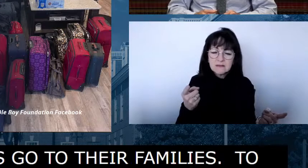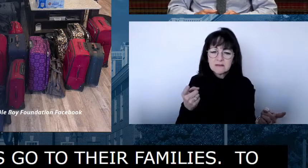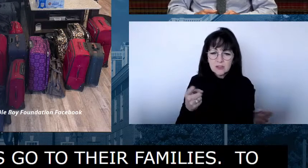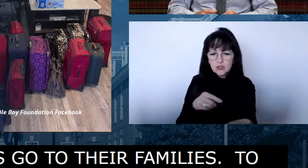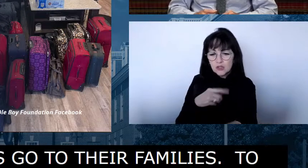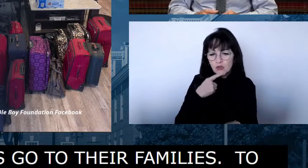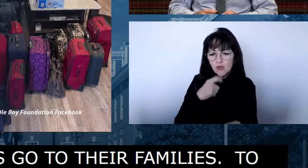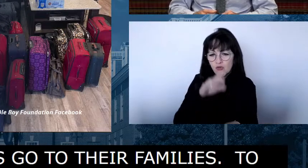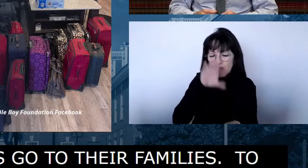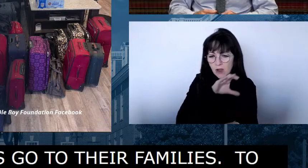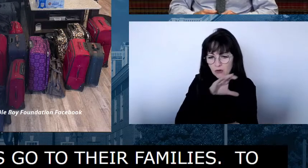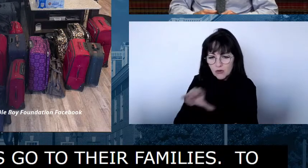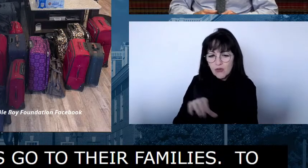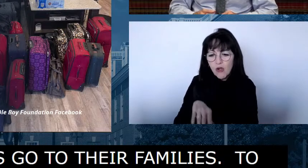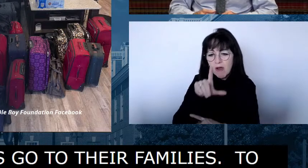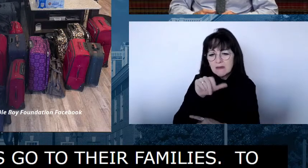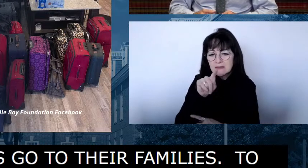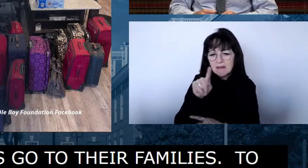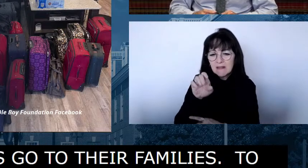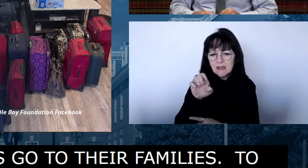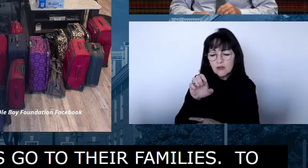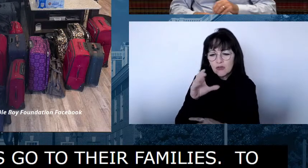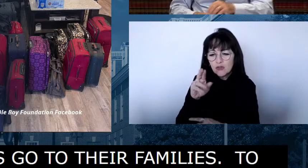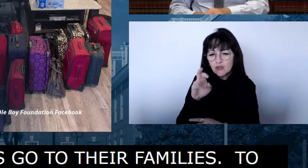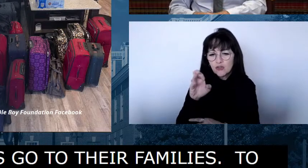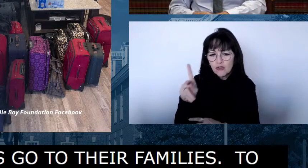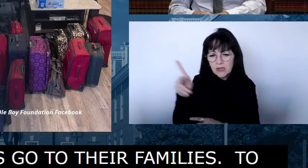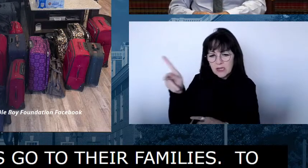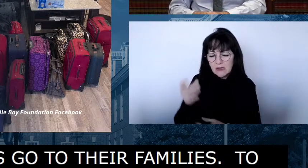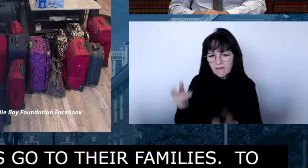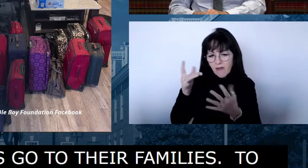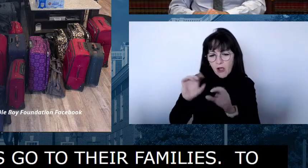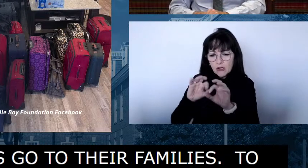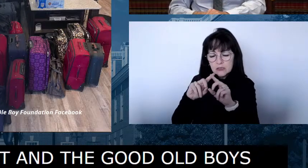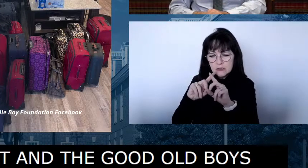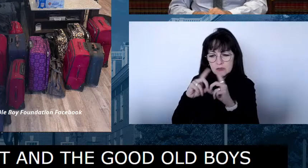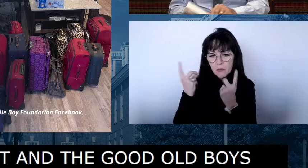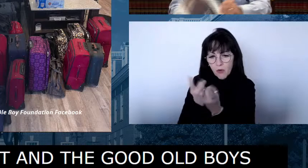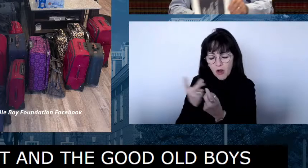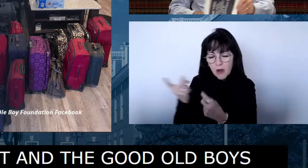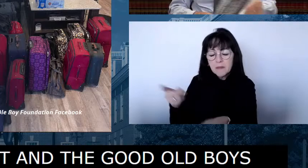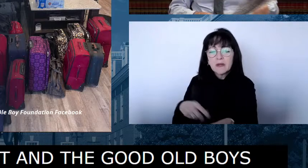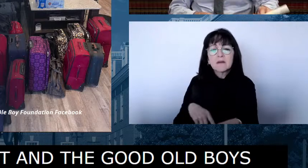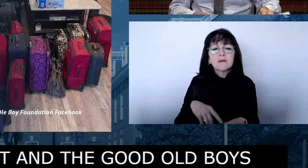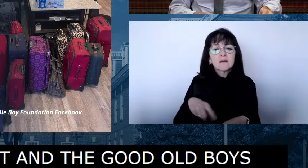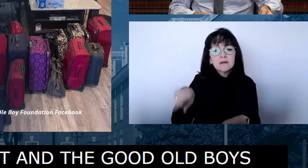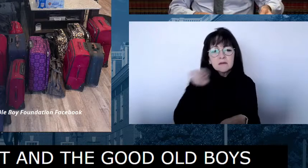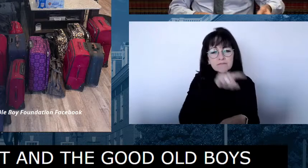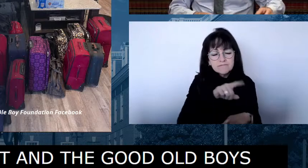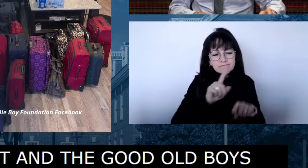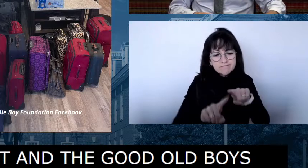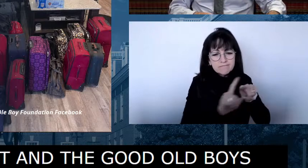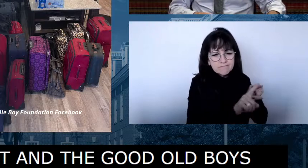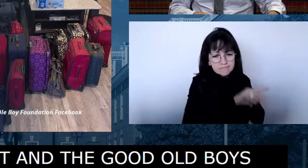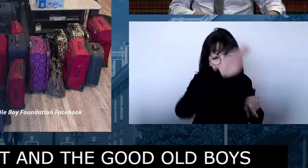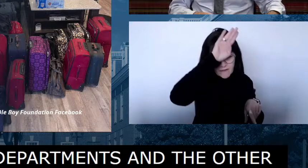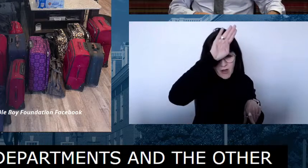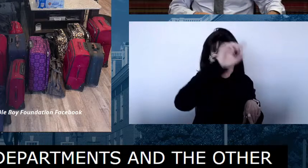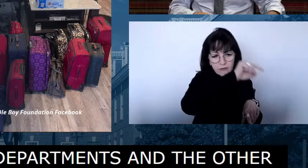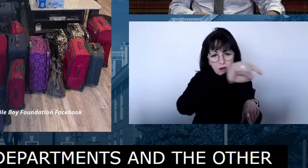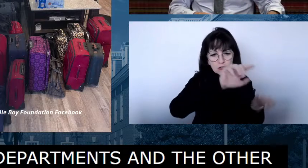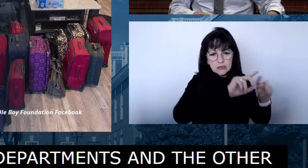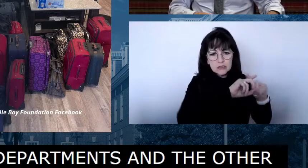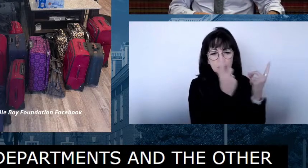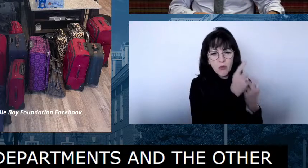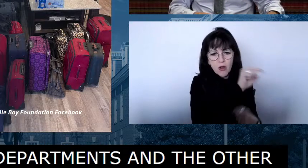Little Creek Fire Department, and other departments that responded to those blazes, thank you for your support. I mentioned that